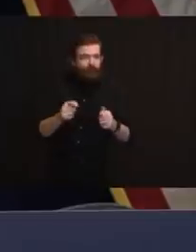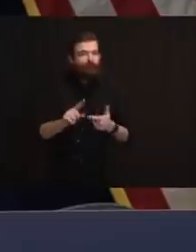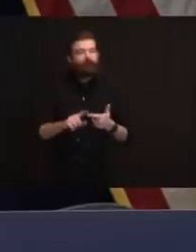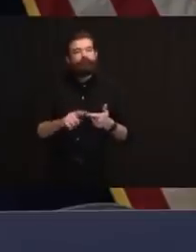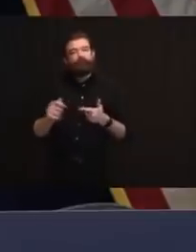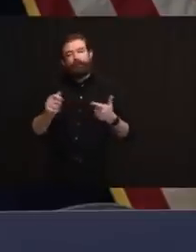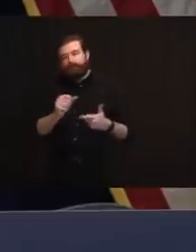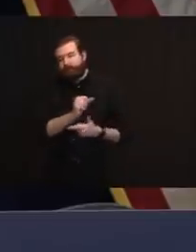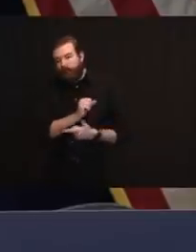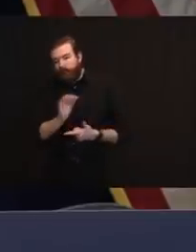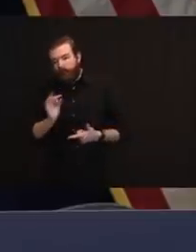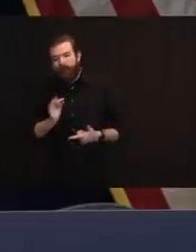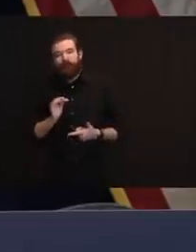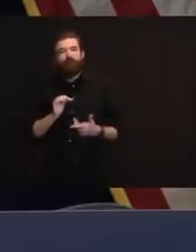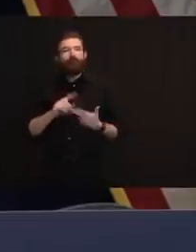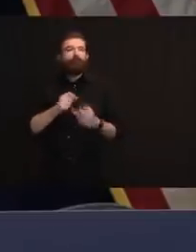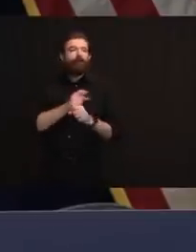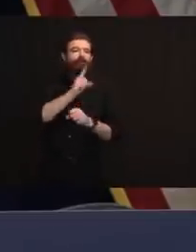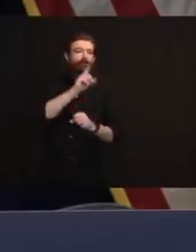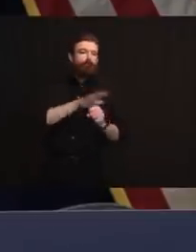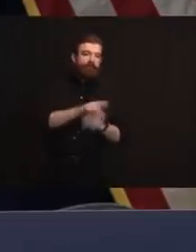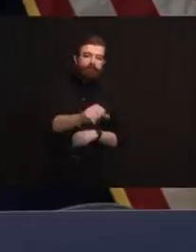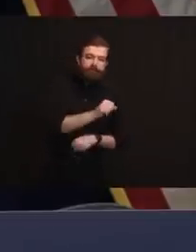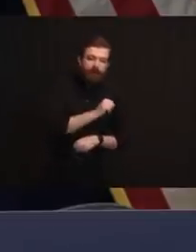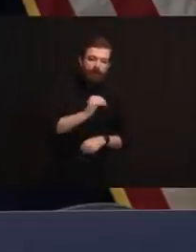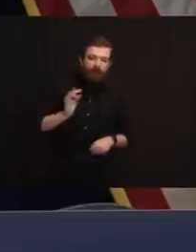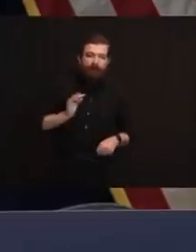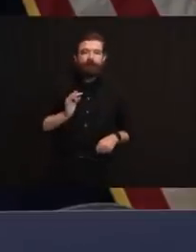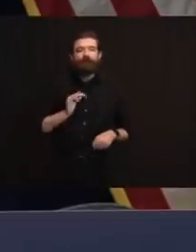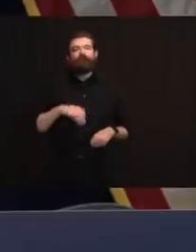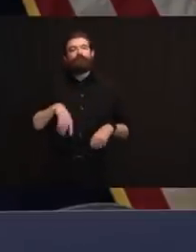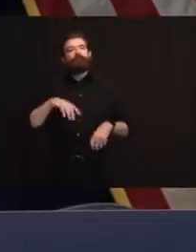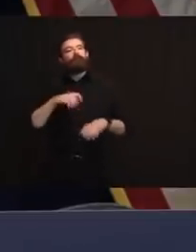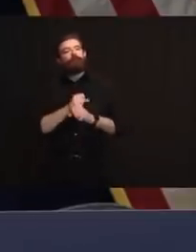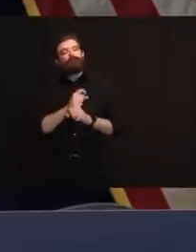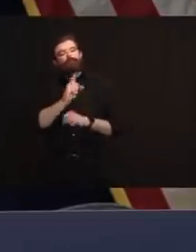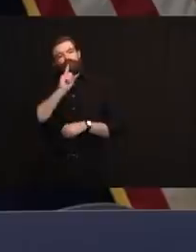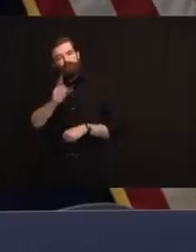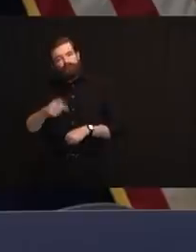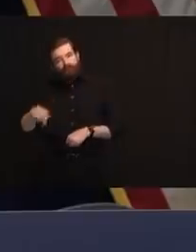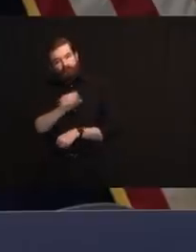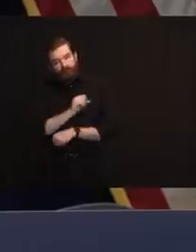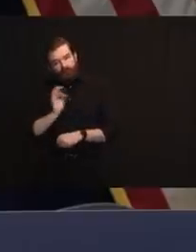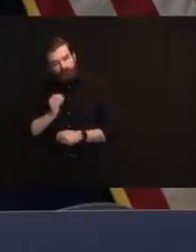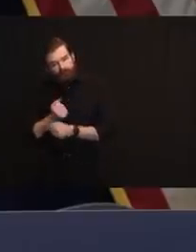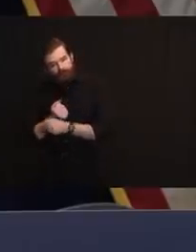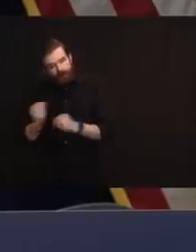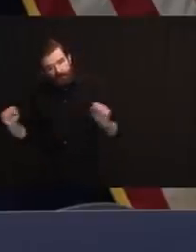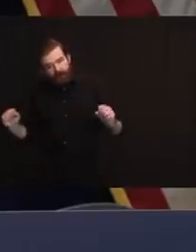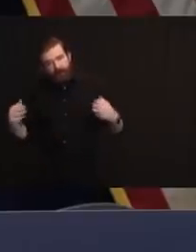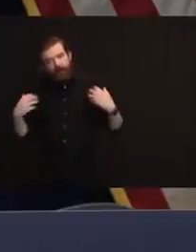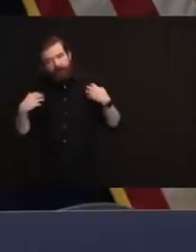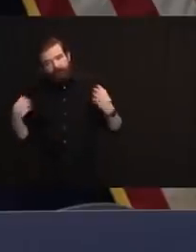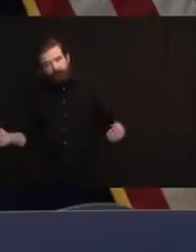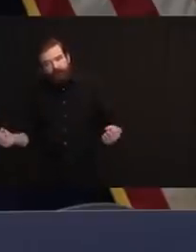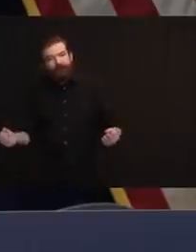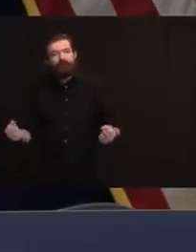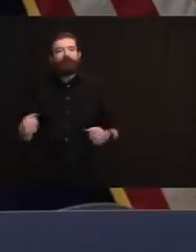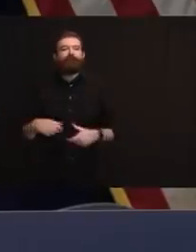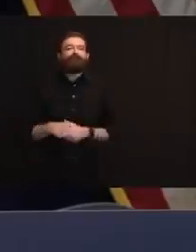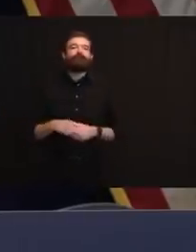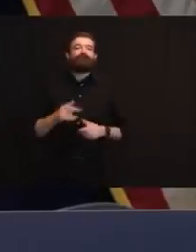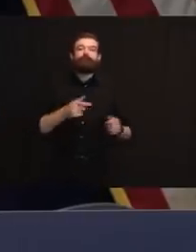personnel accountability, ensuring personnel safety and welfare, maintaining contracts and MOUs, and managing